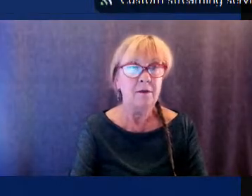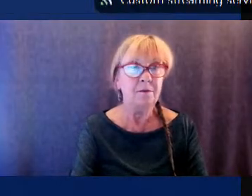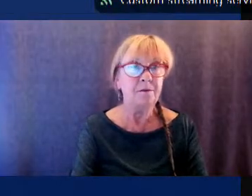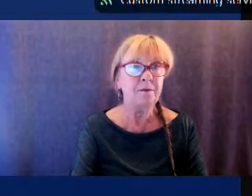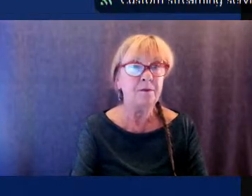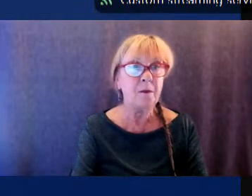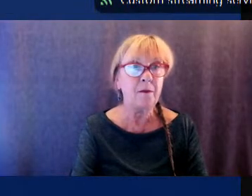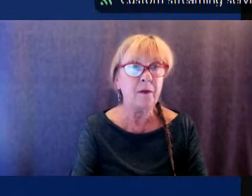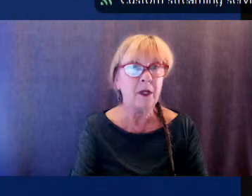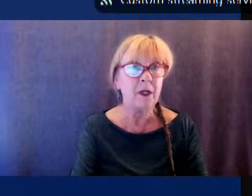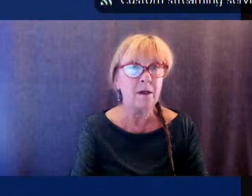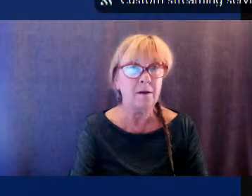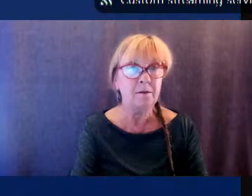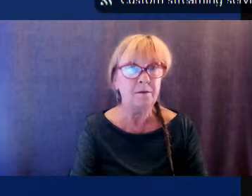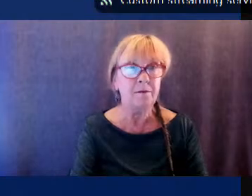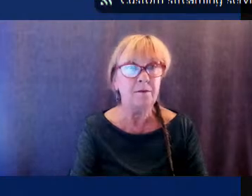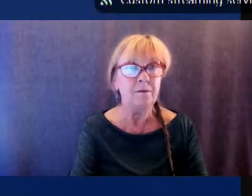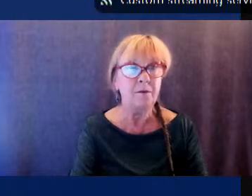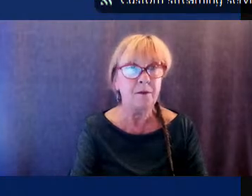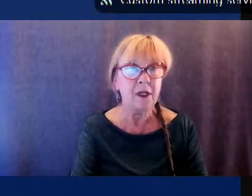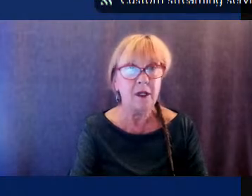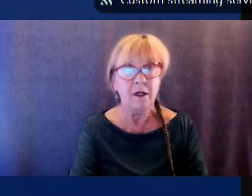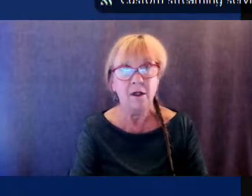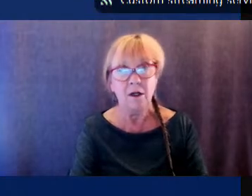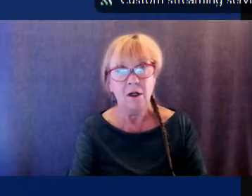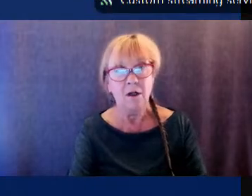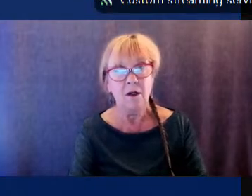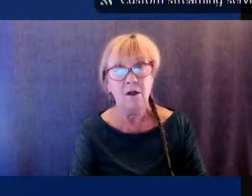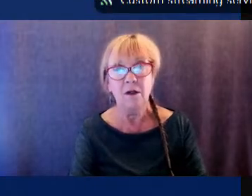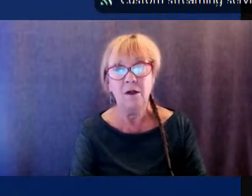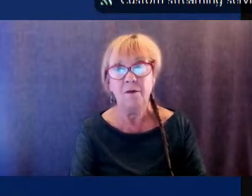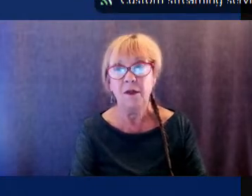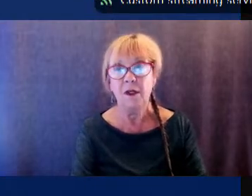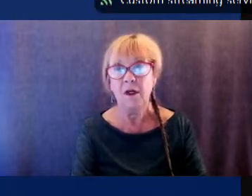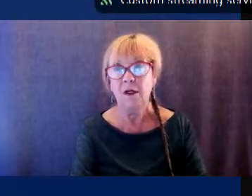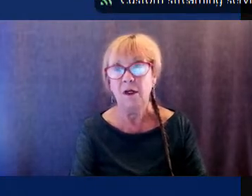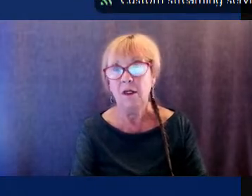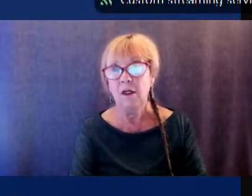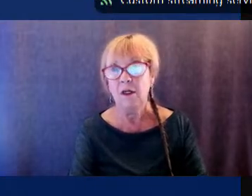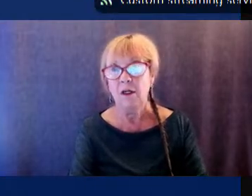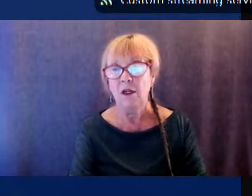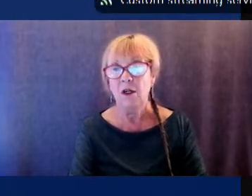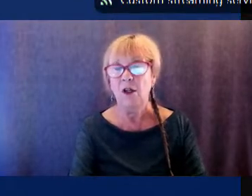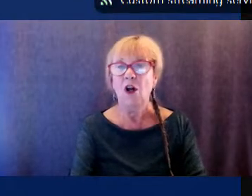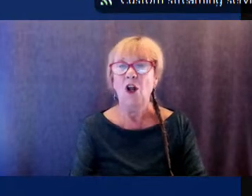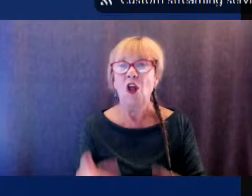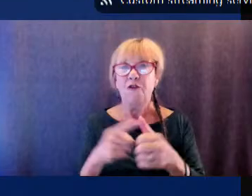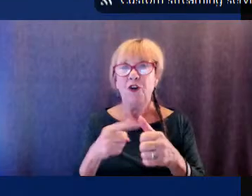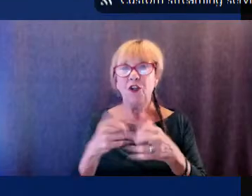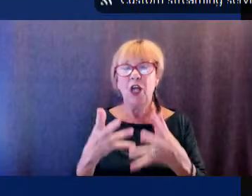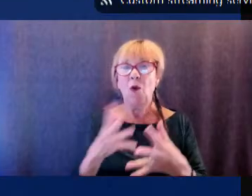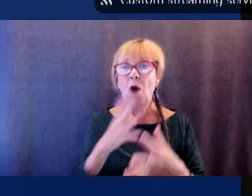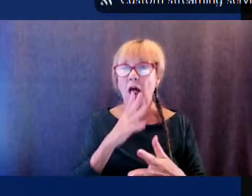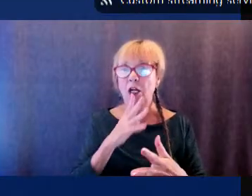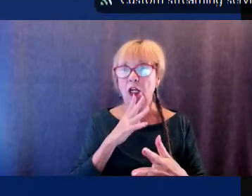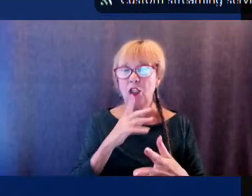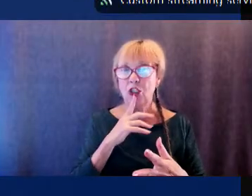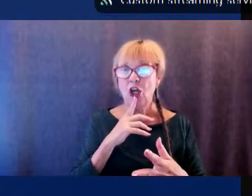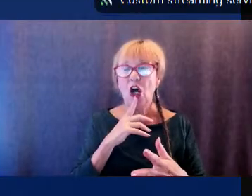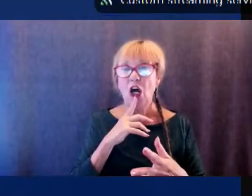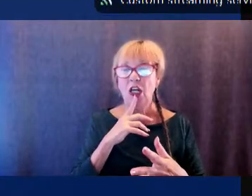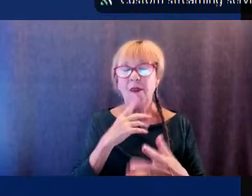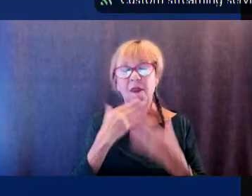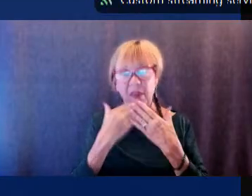All right. Well, first of all, I'd like to just thank everybody in the community that's reached out to Altadena Station regarding the deputies who passed away on